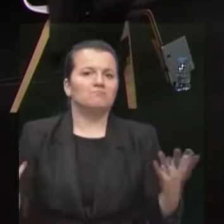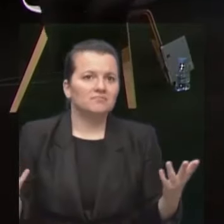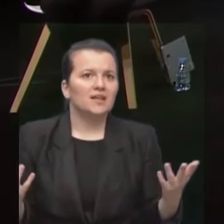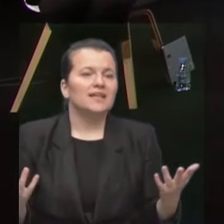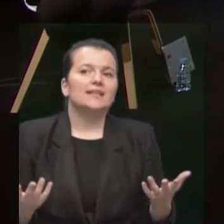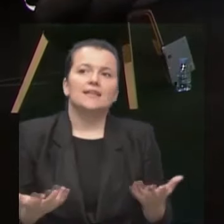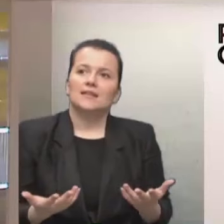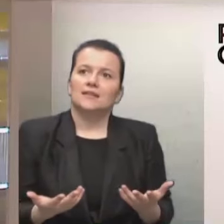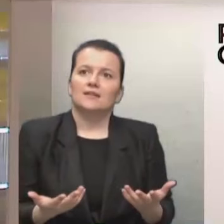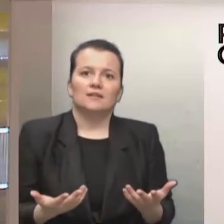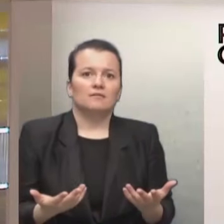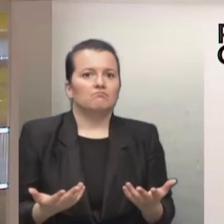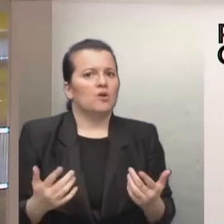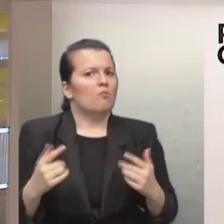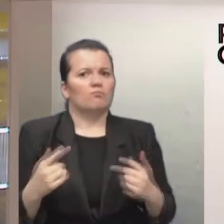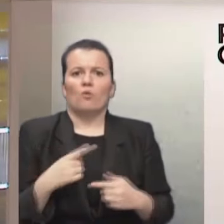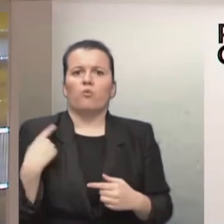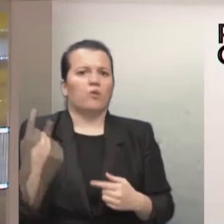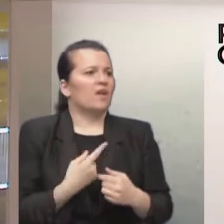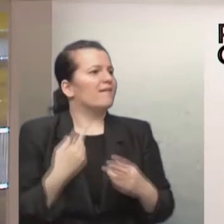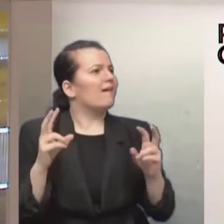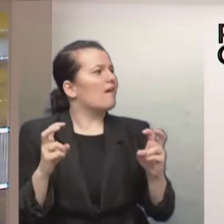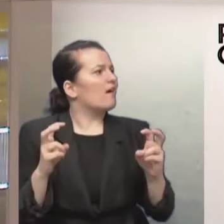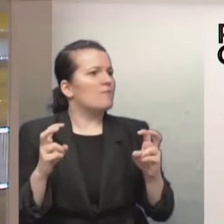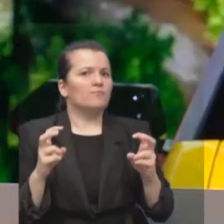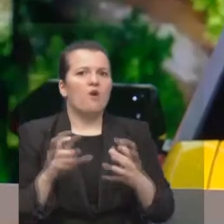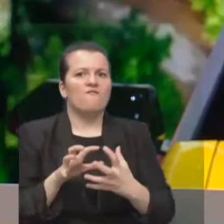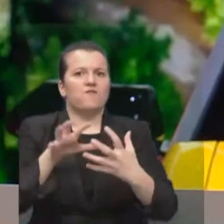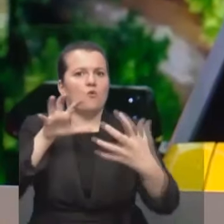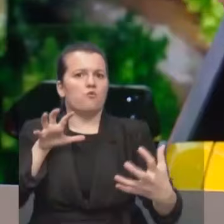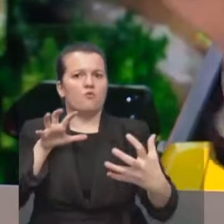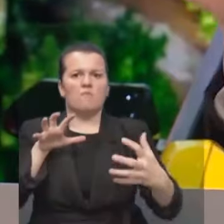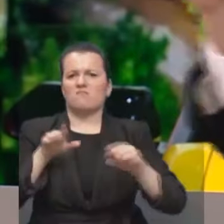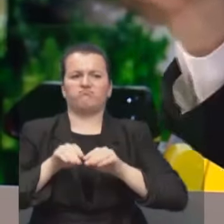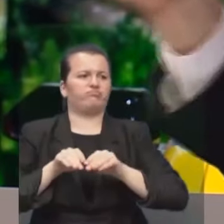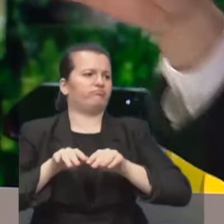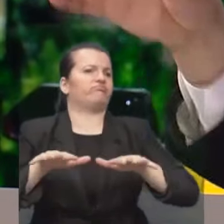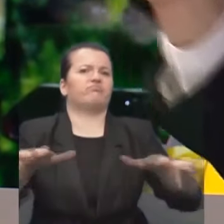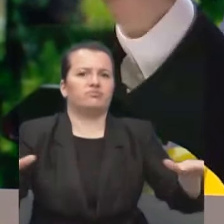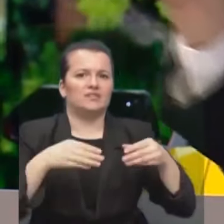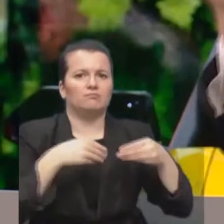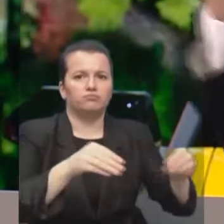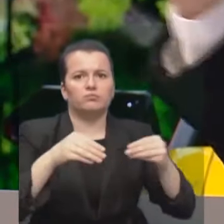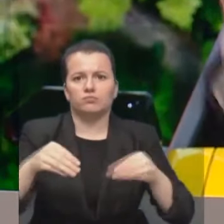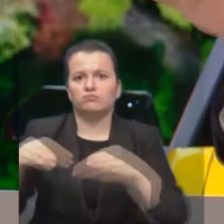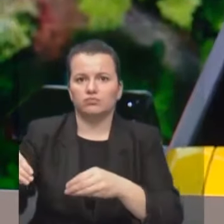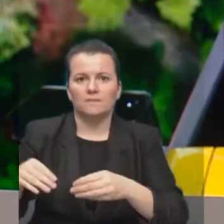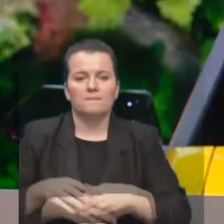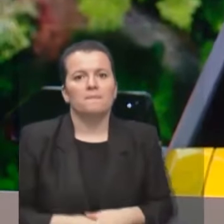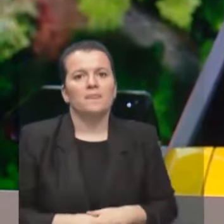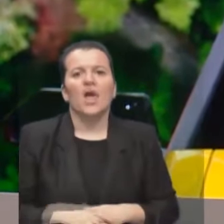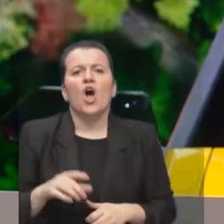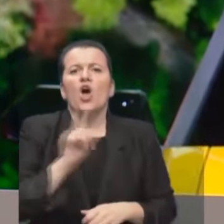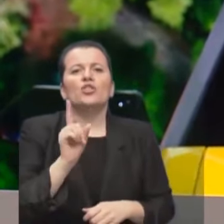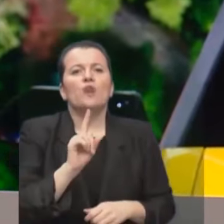is a mainstream volume brand, as it were, but it is well. It doesn't fall into